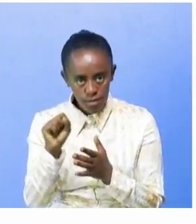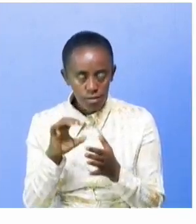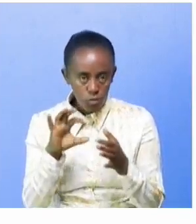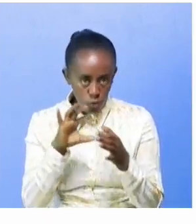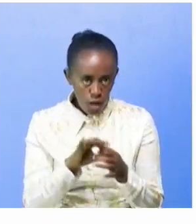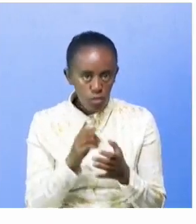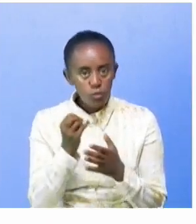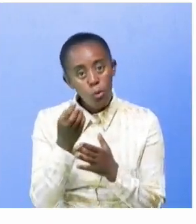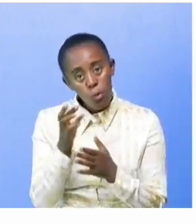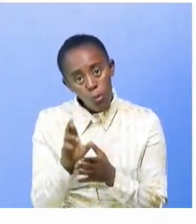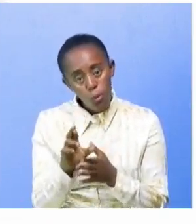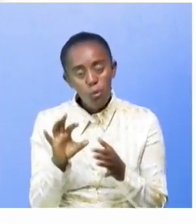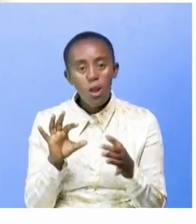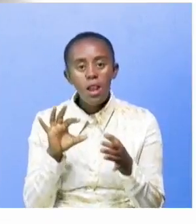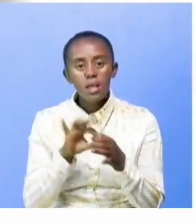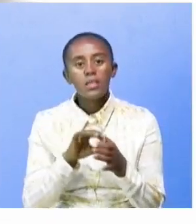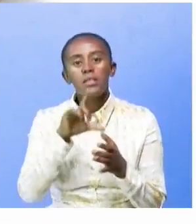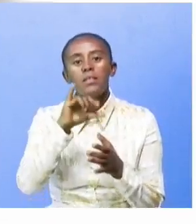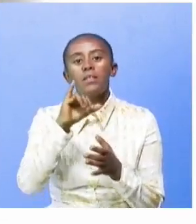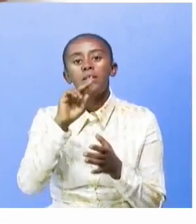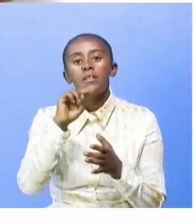or links